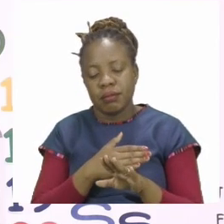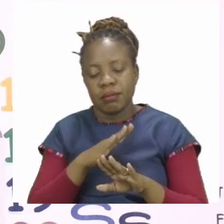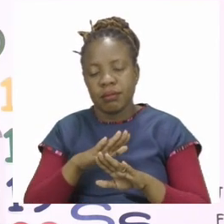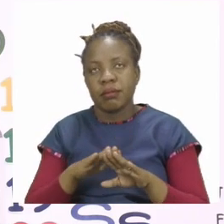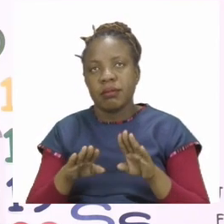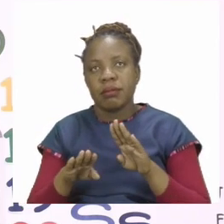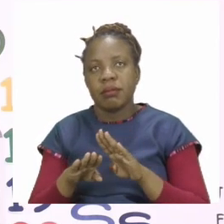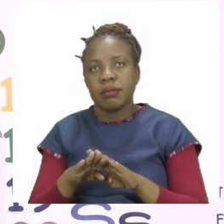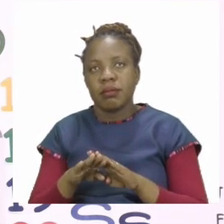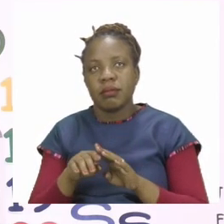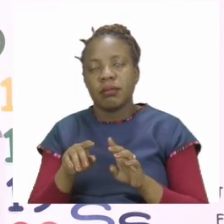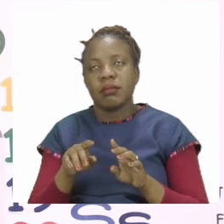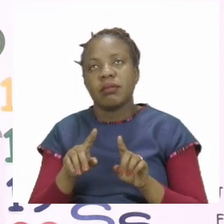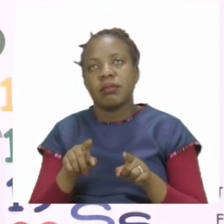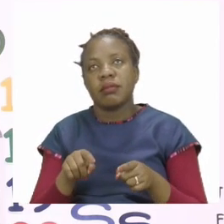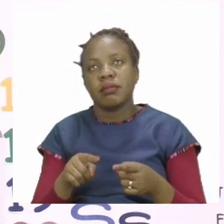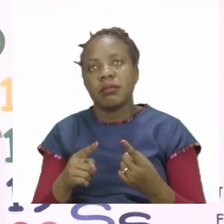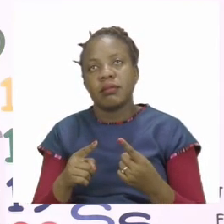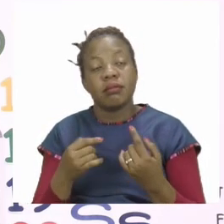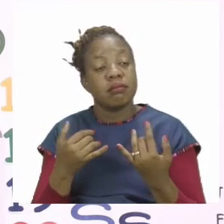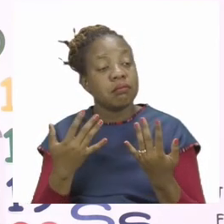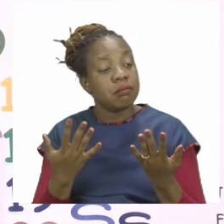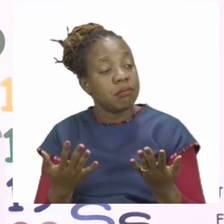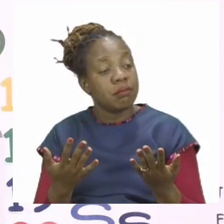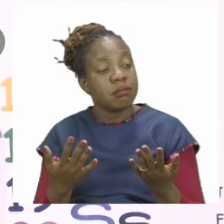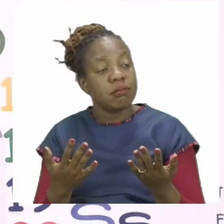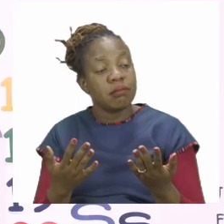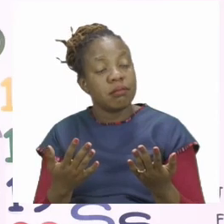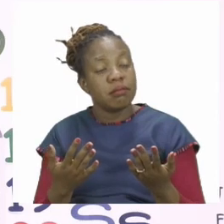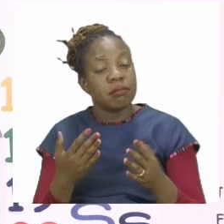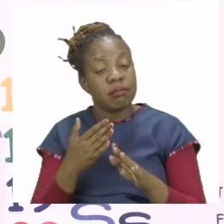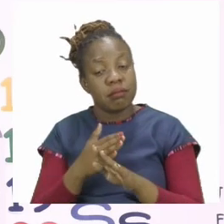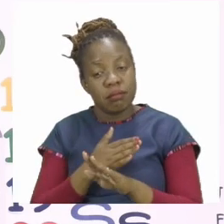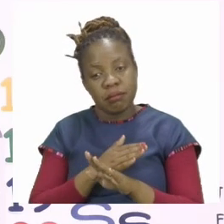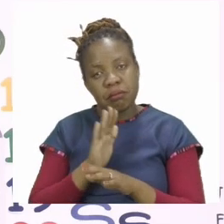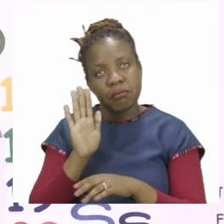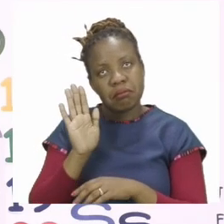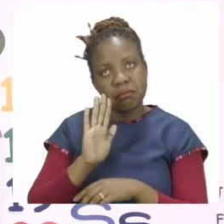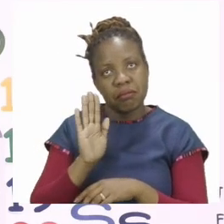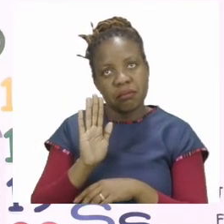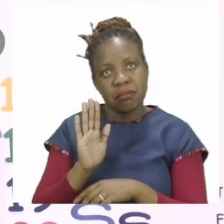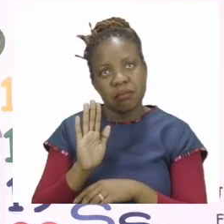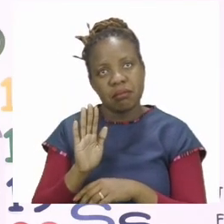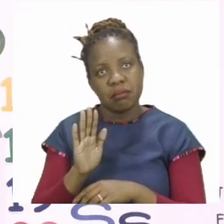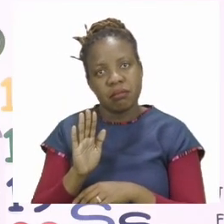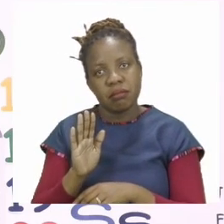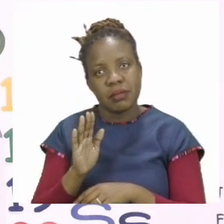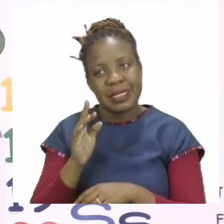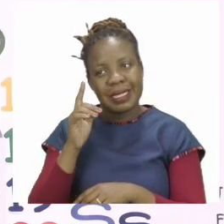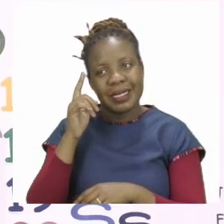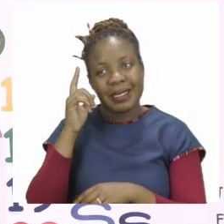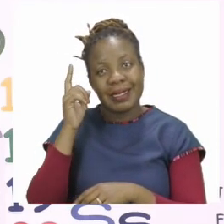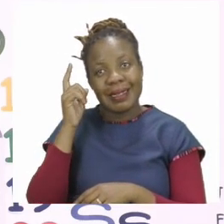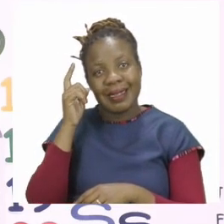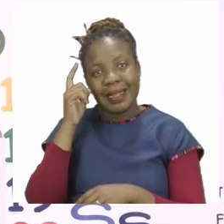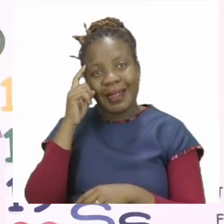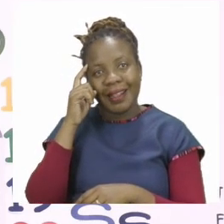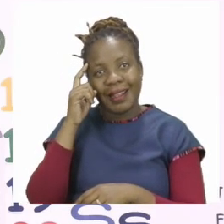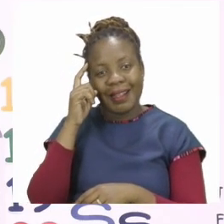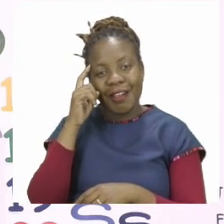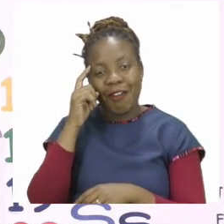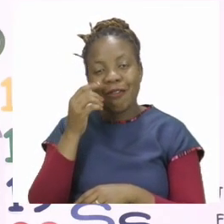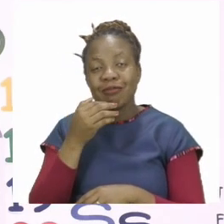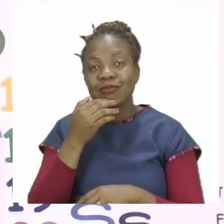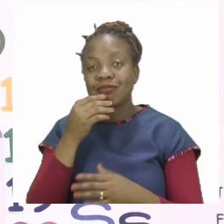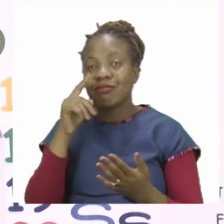anything. Now, everyone, before we say goodbye, guess who promised me that we could go to the